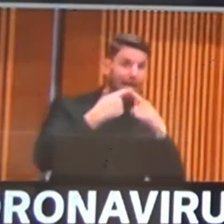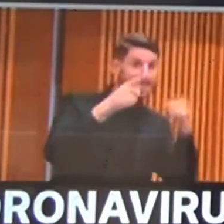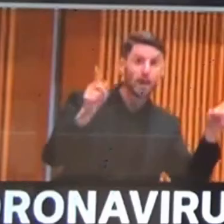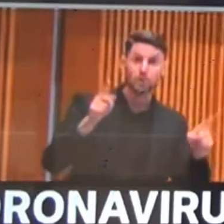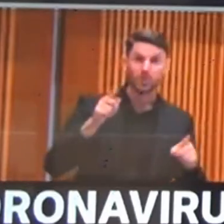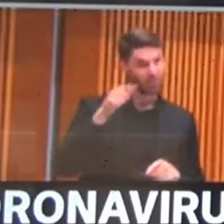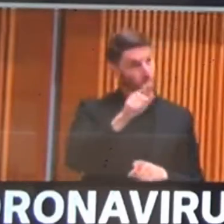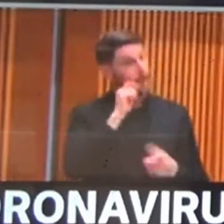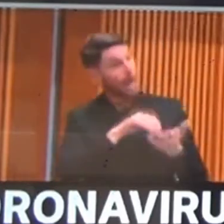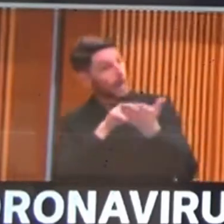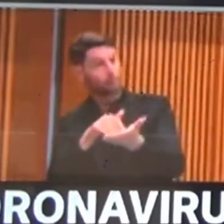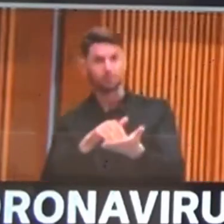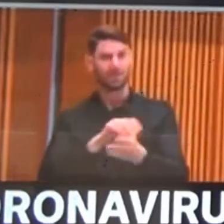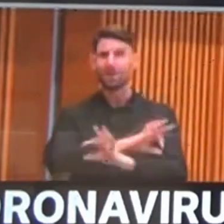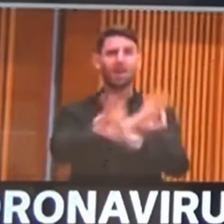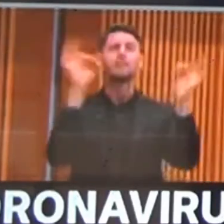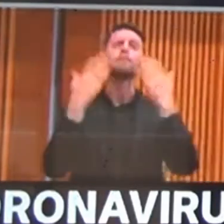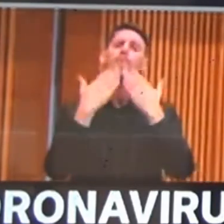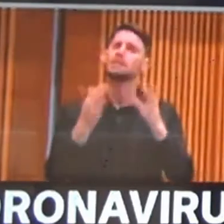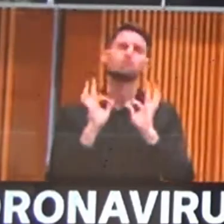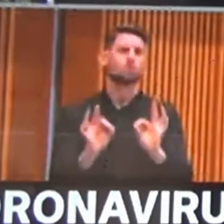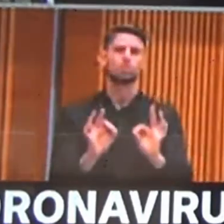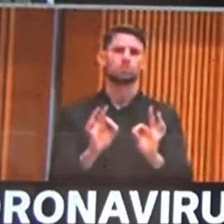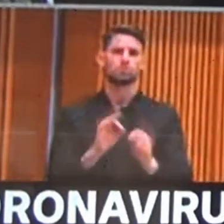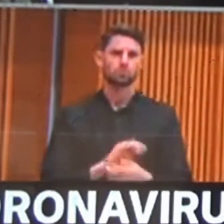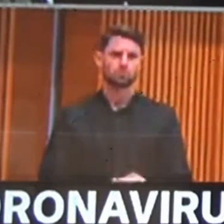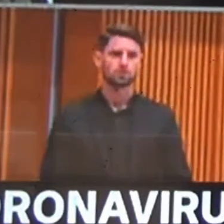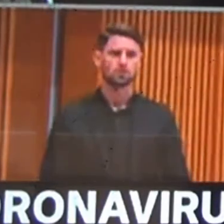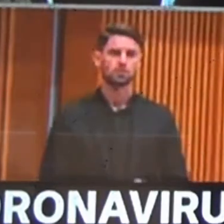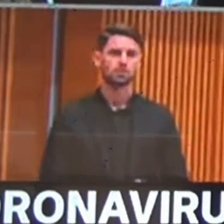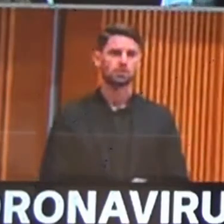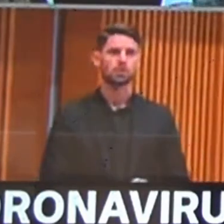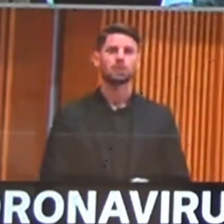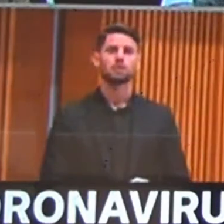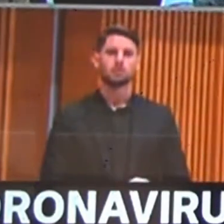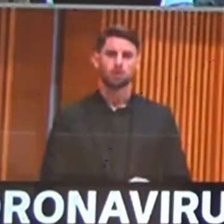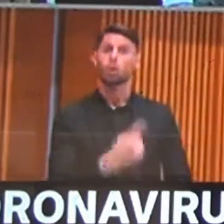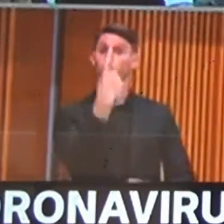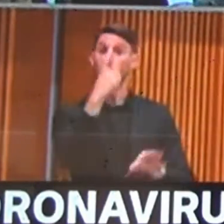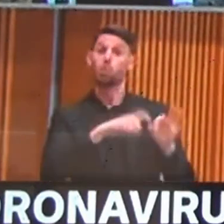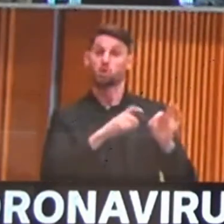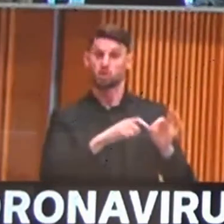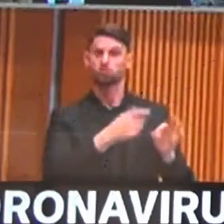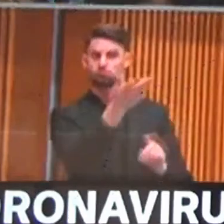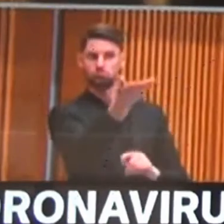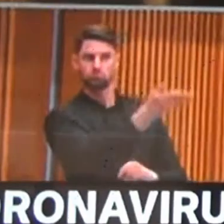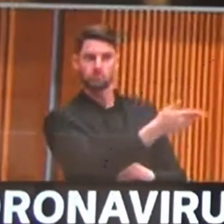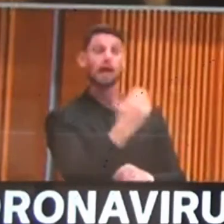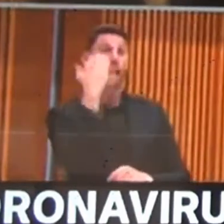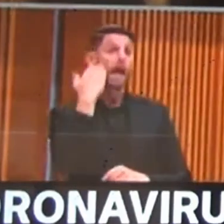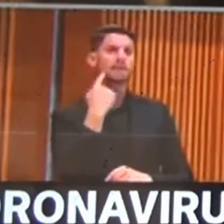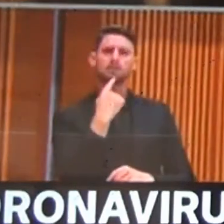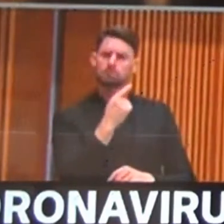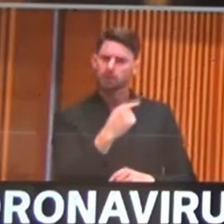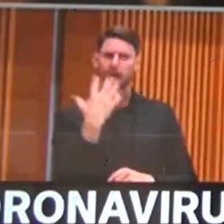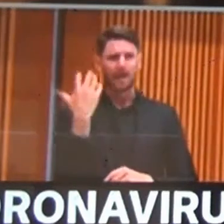any of the Chief Health Officers in that respect. I'll just finish with Karen. I apologise, I better go after that. What's your response to the news that 11 members